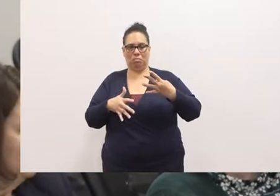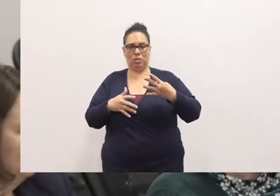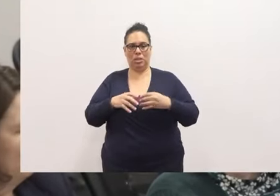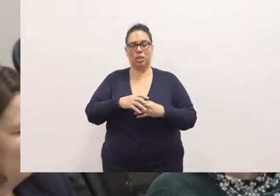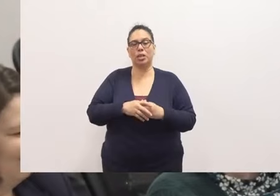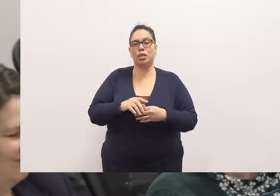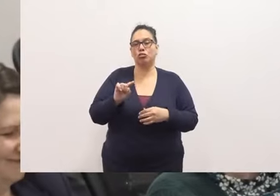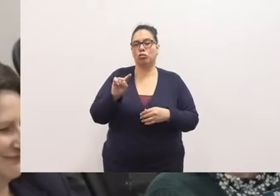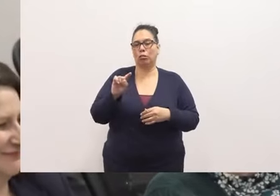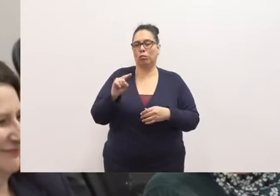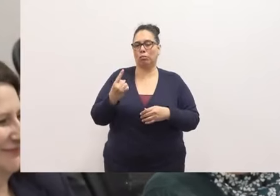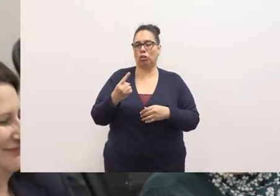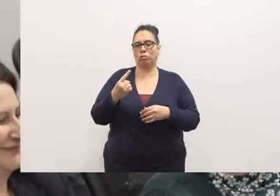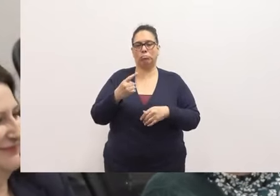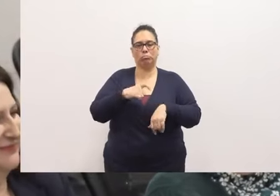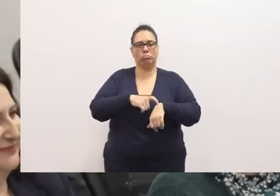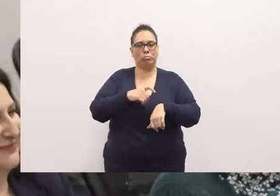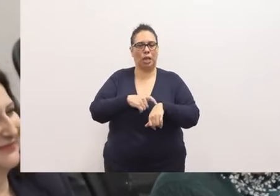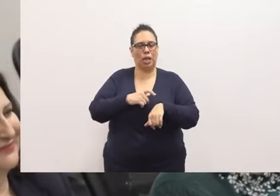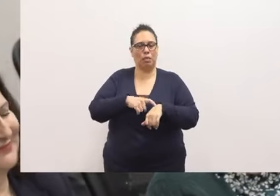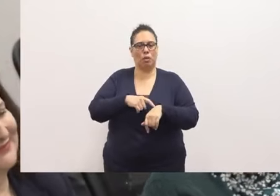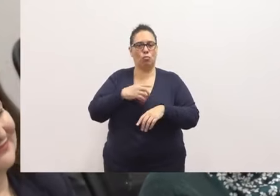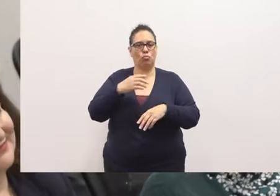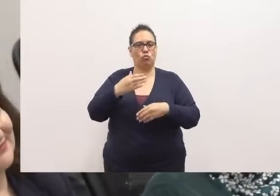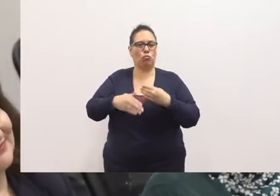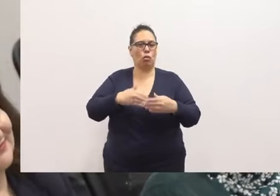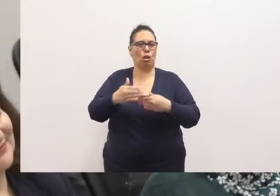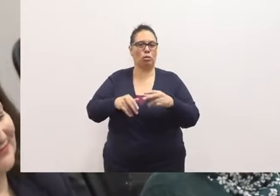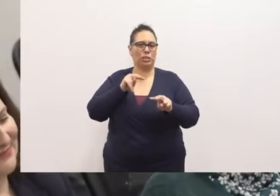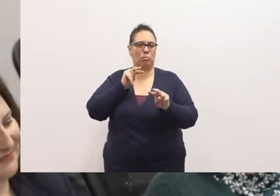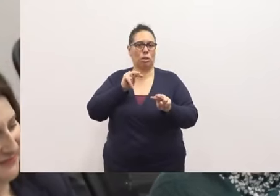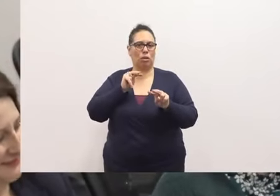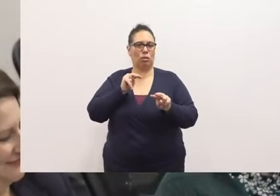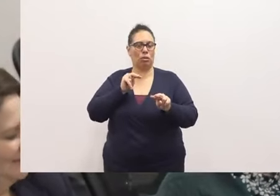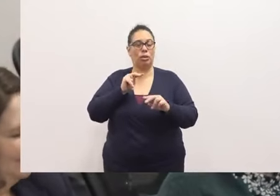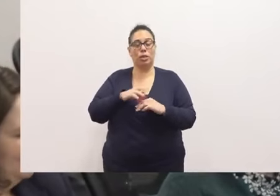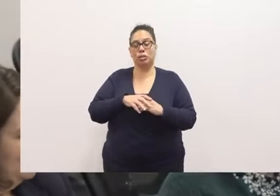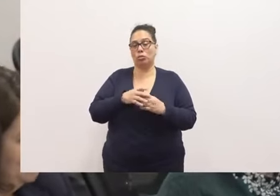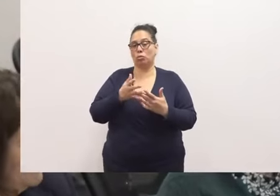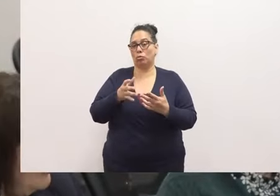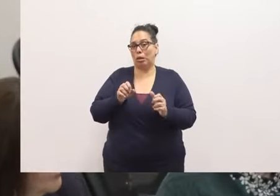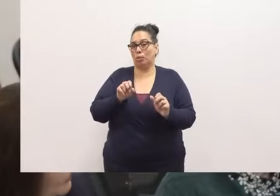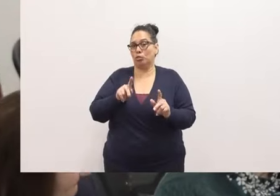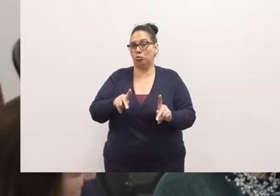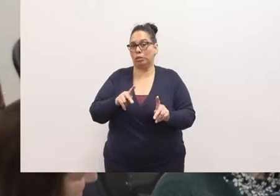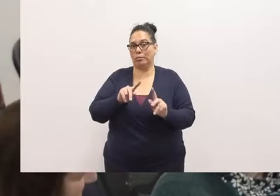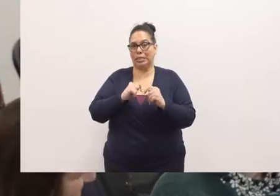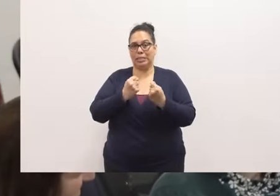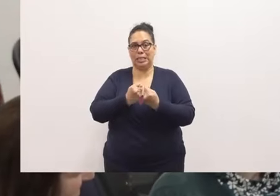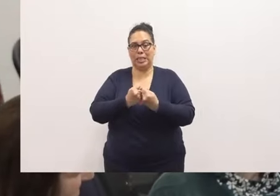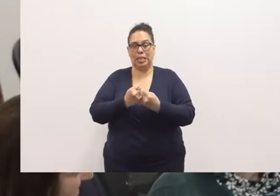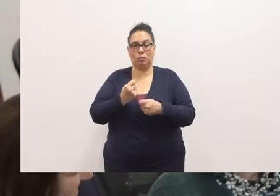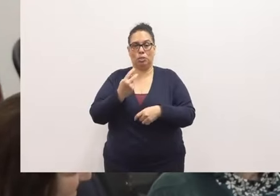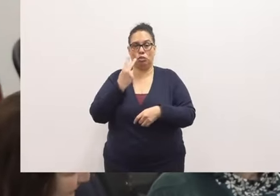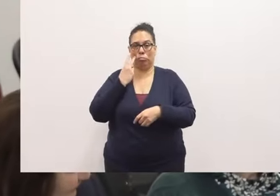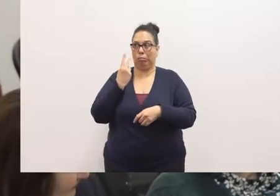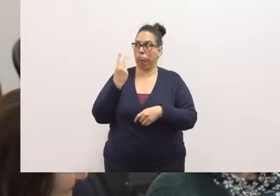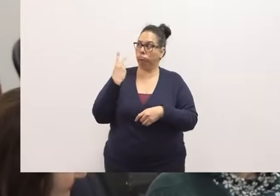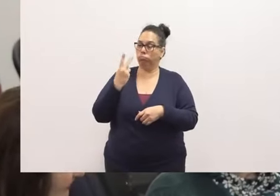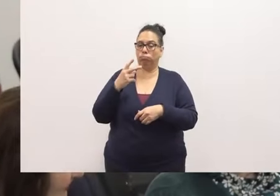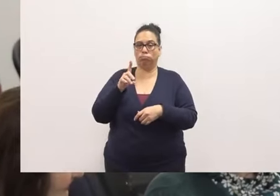progress monitoring. So it's really an opportunity for us as a team to reflect on the data. We've had really good questions